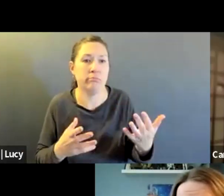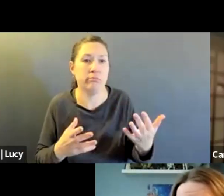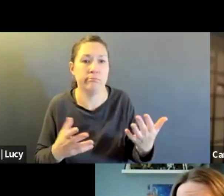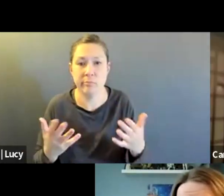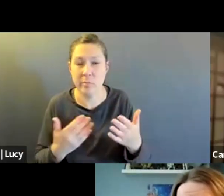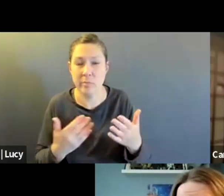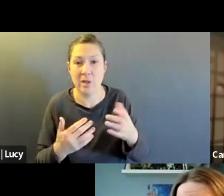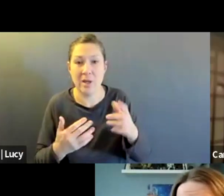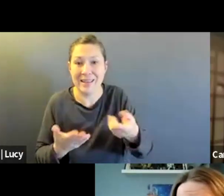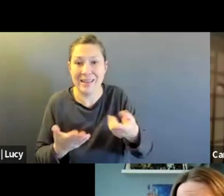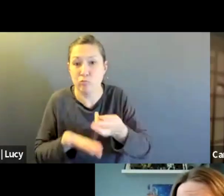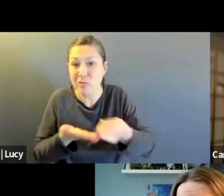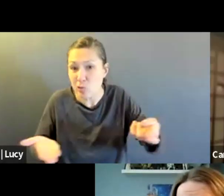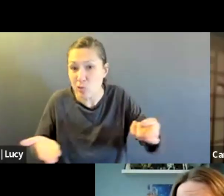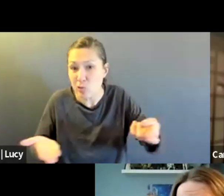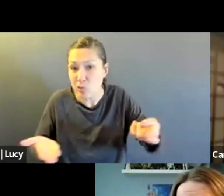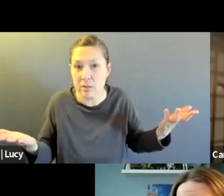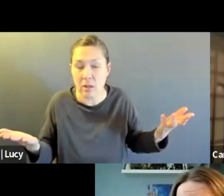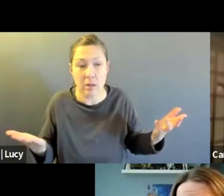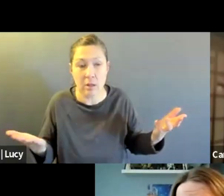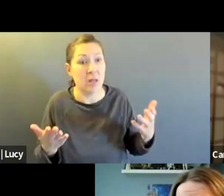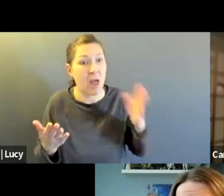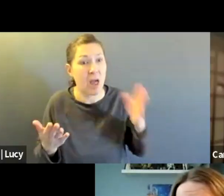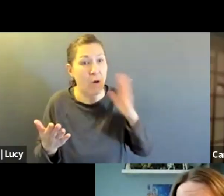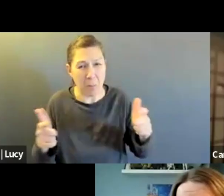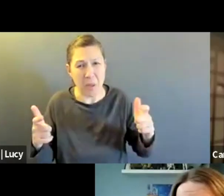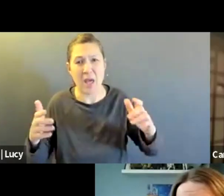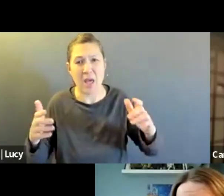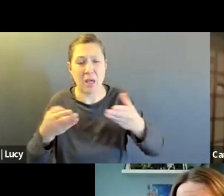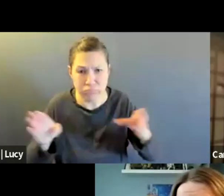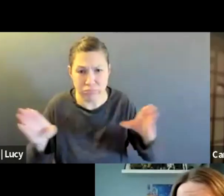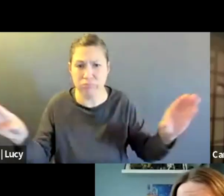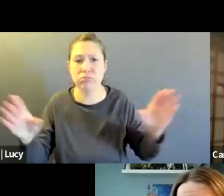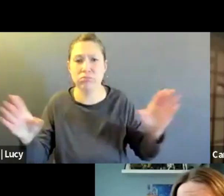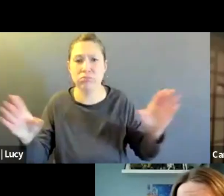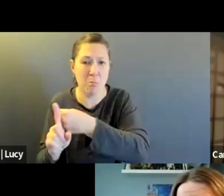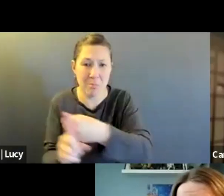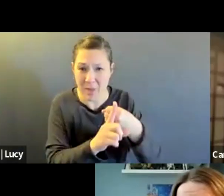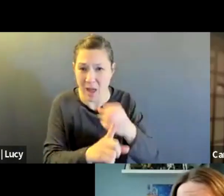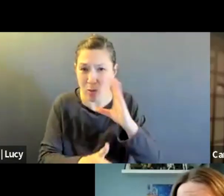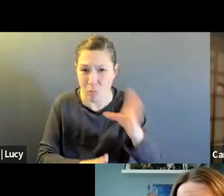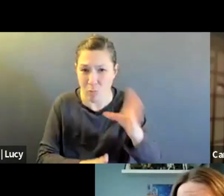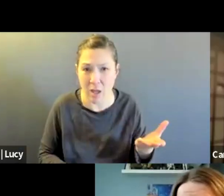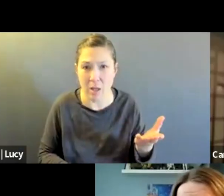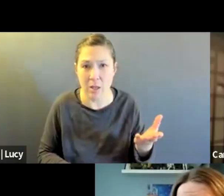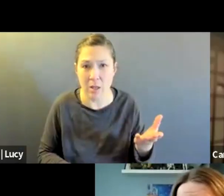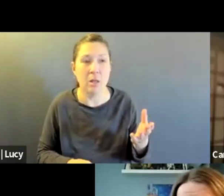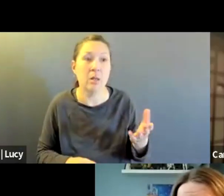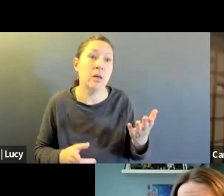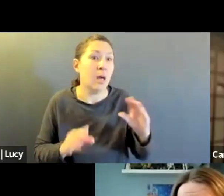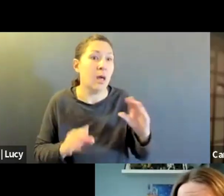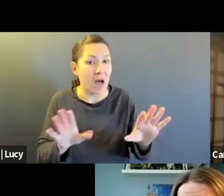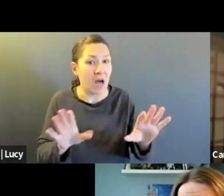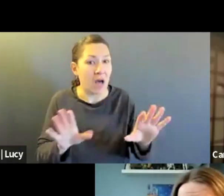be broad and hard. Obviously, the states are going to step up and